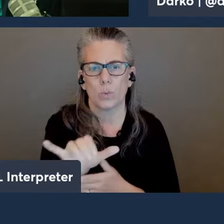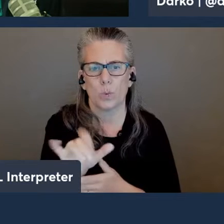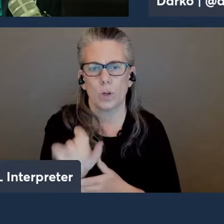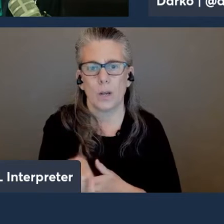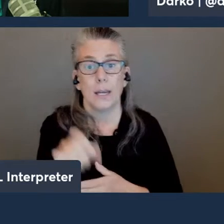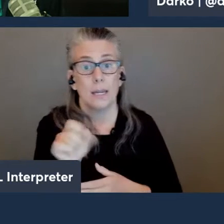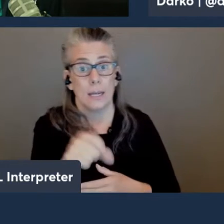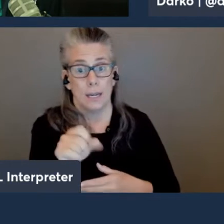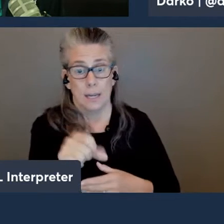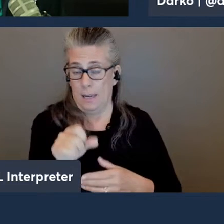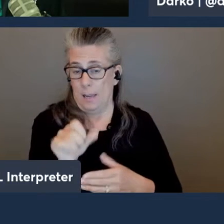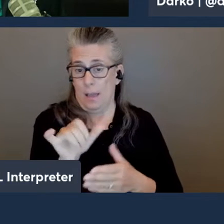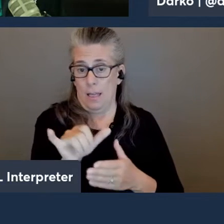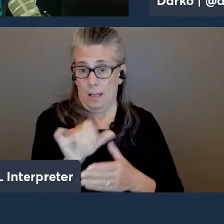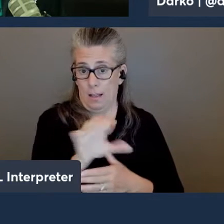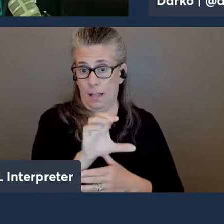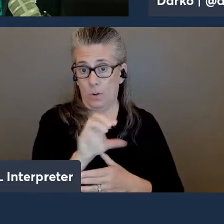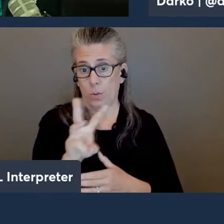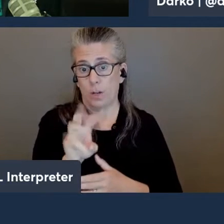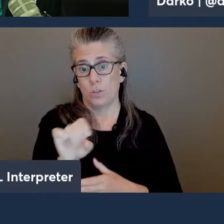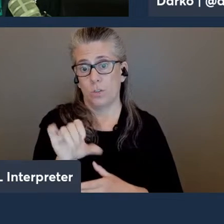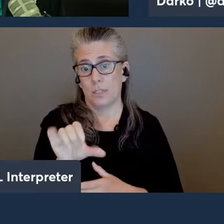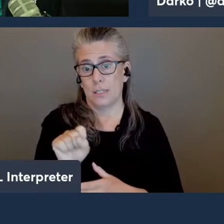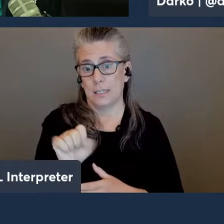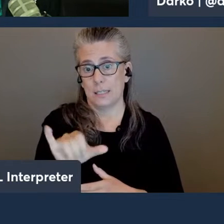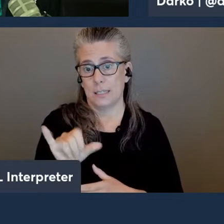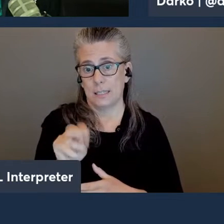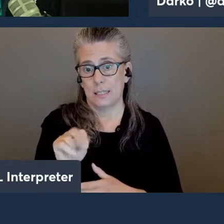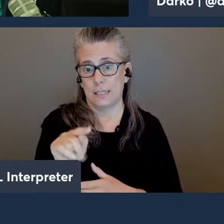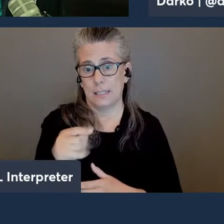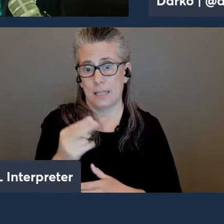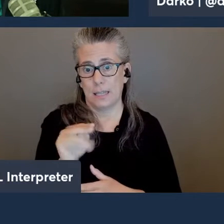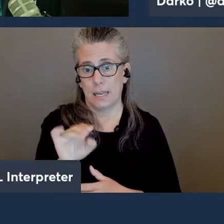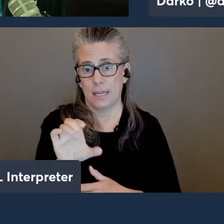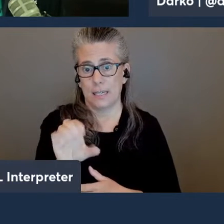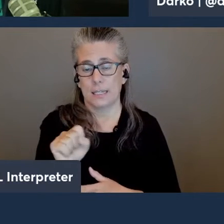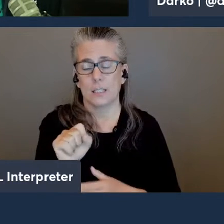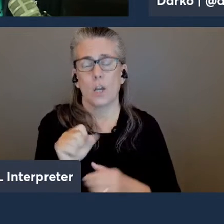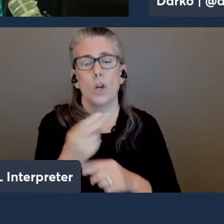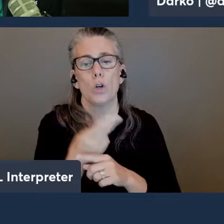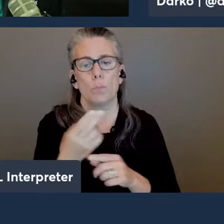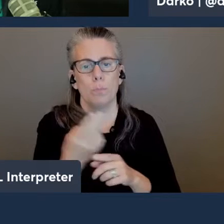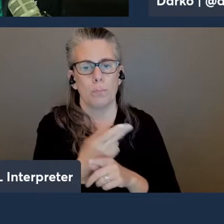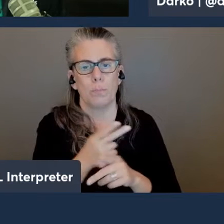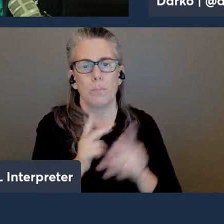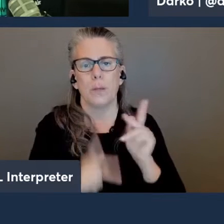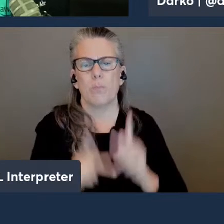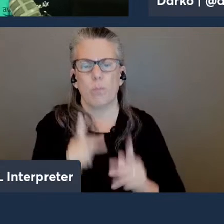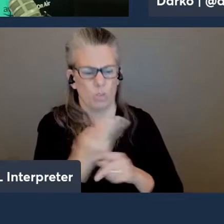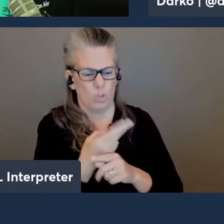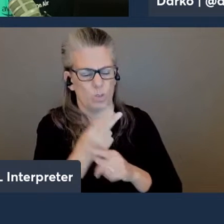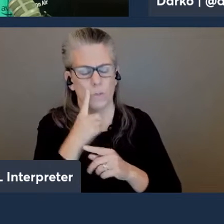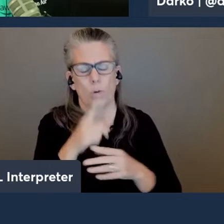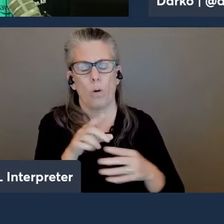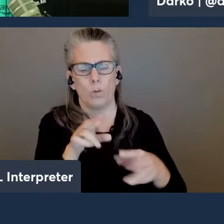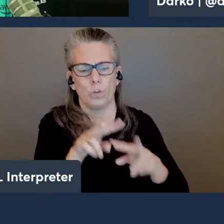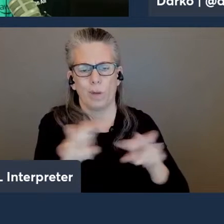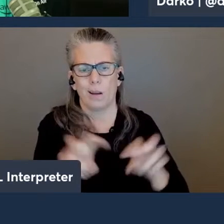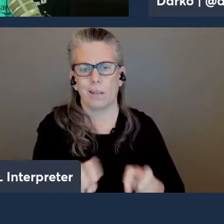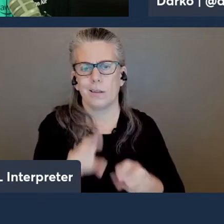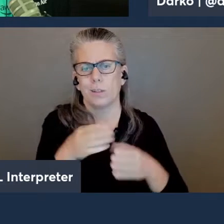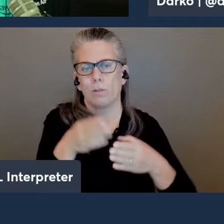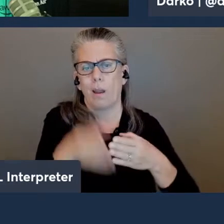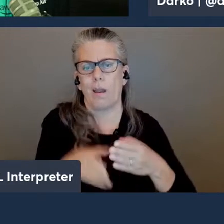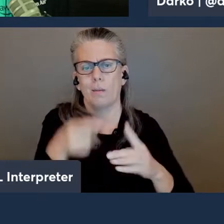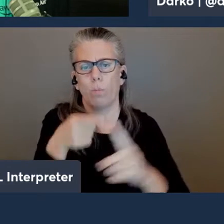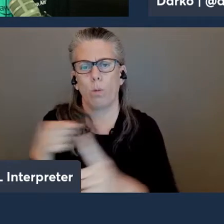you know, customers use that today to be able to continuously monitor their endpoints and critical workflows. So CloudWatch right. Synthetics acts as a user, and